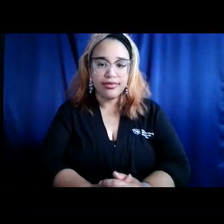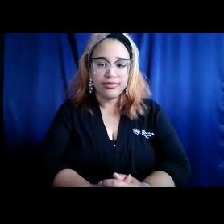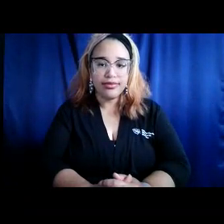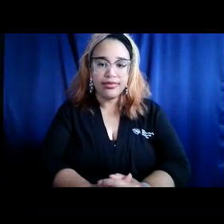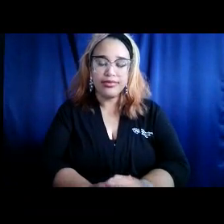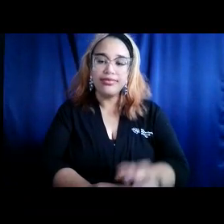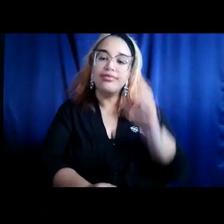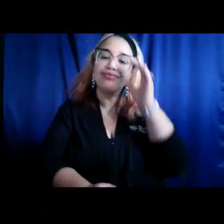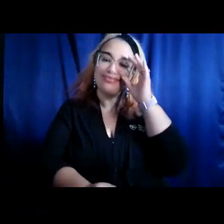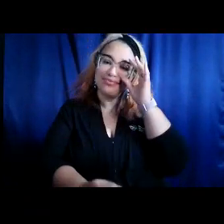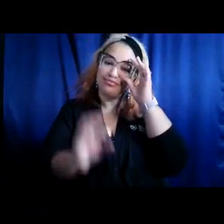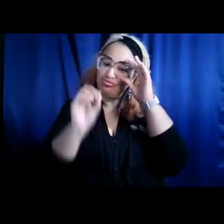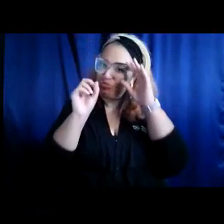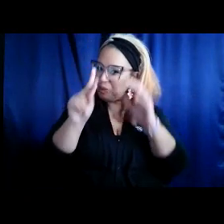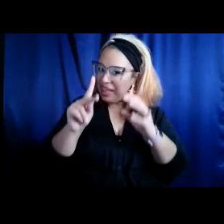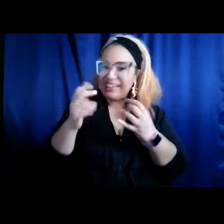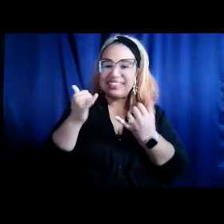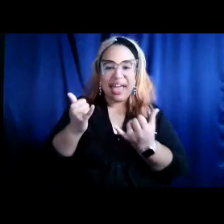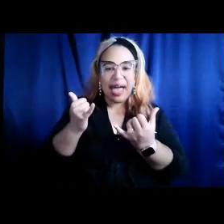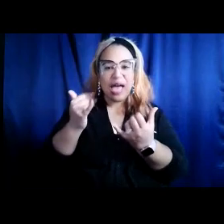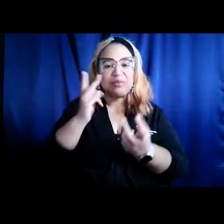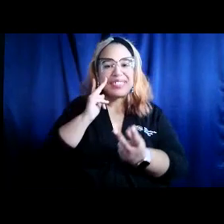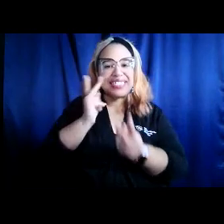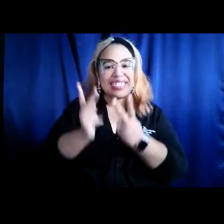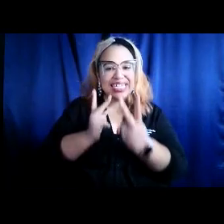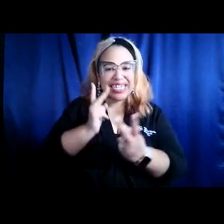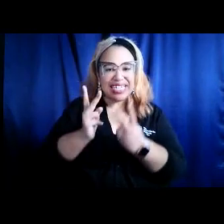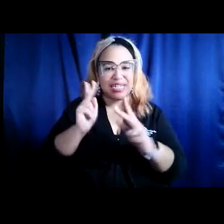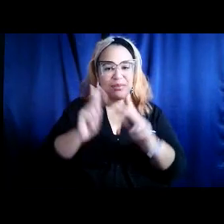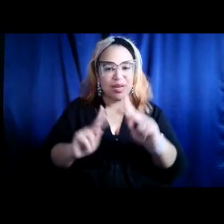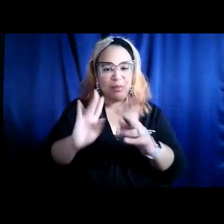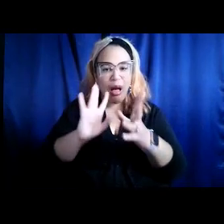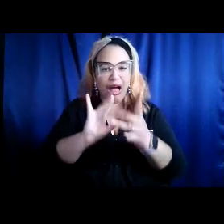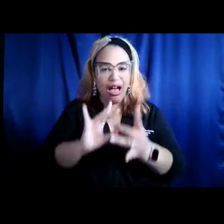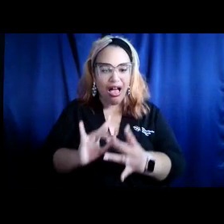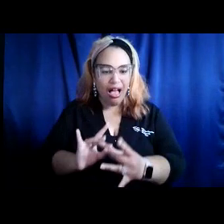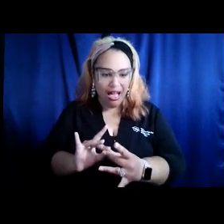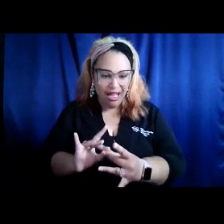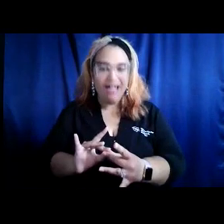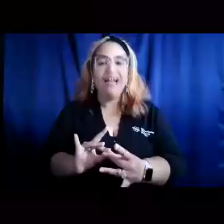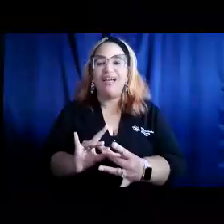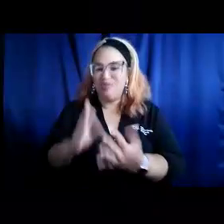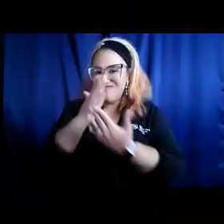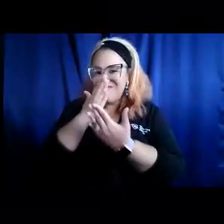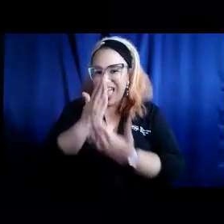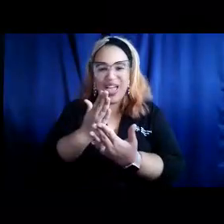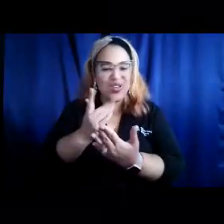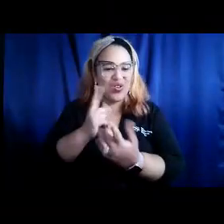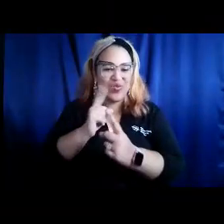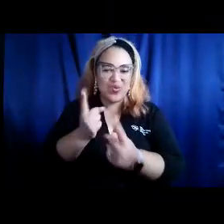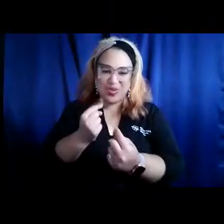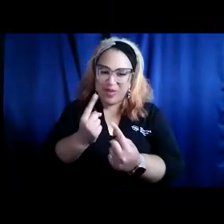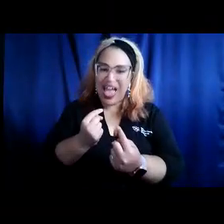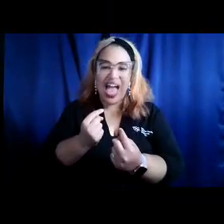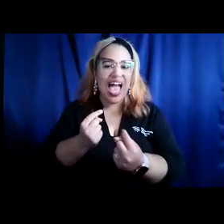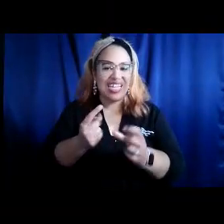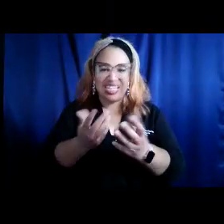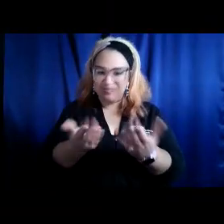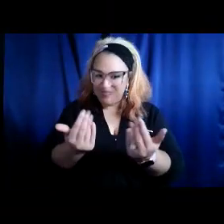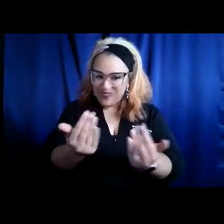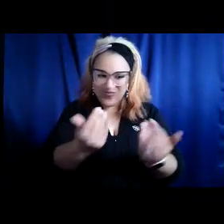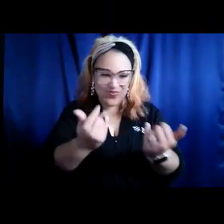Okay, I'm starting to see some responses come in. That's wonderful. Thank you, everyone, for responding, and keep those coming in. Some